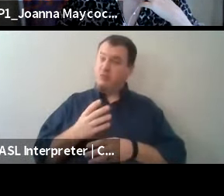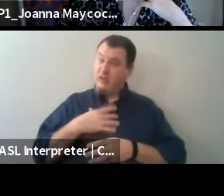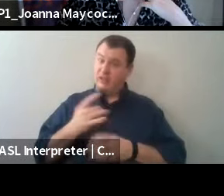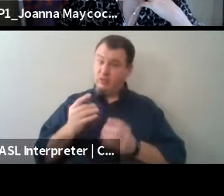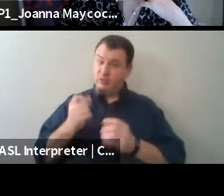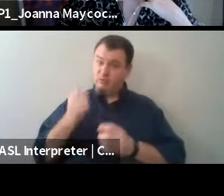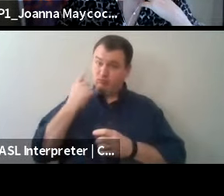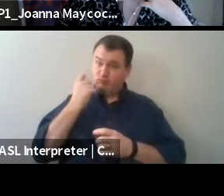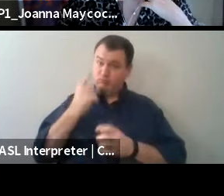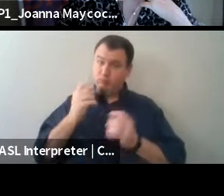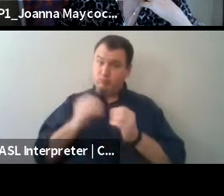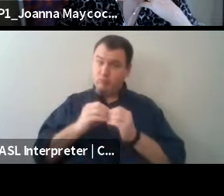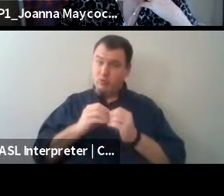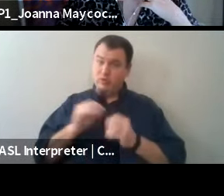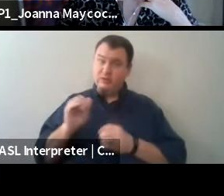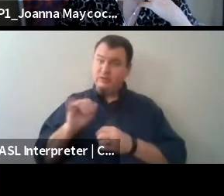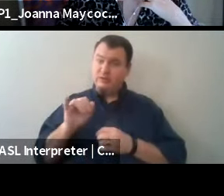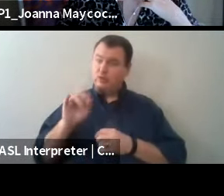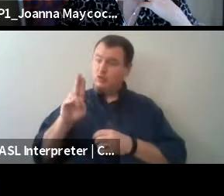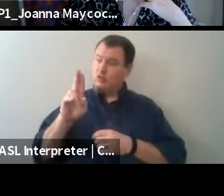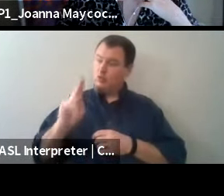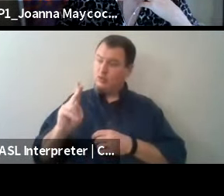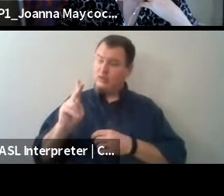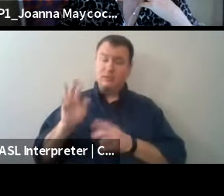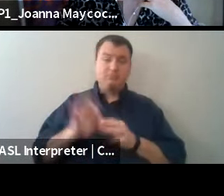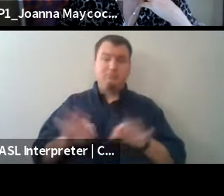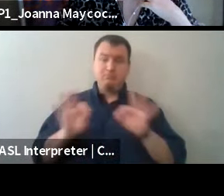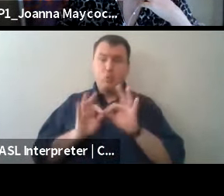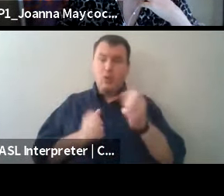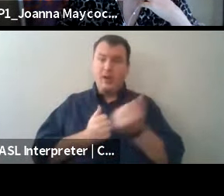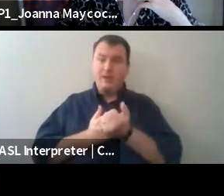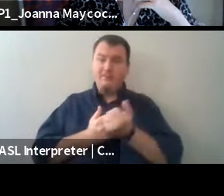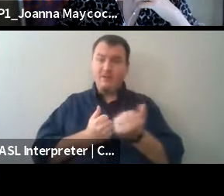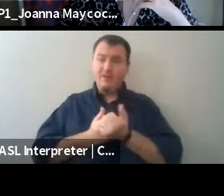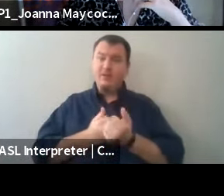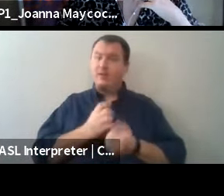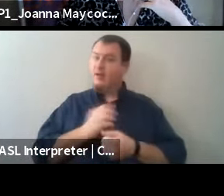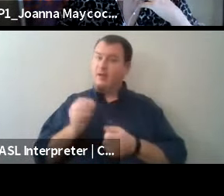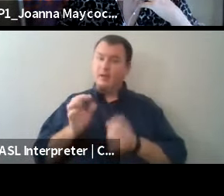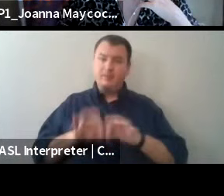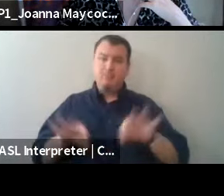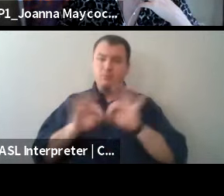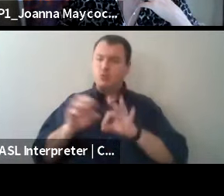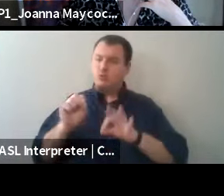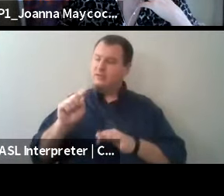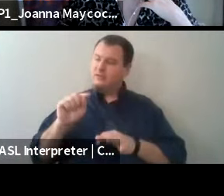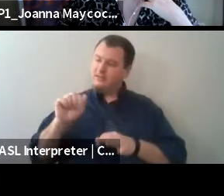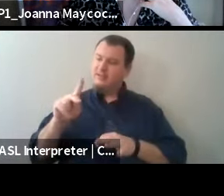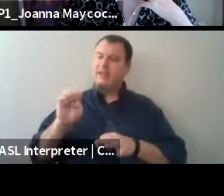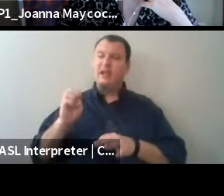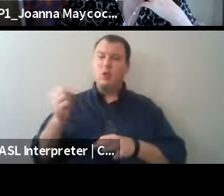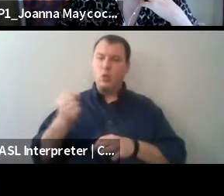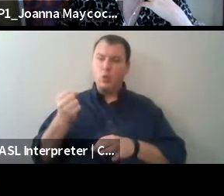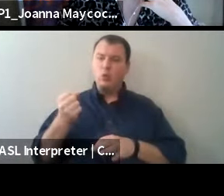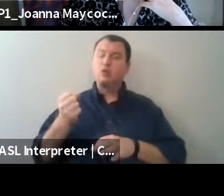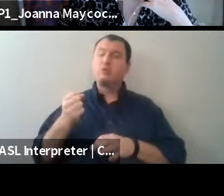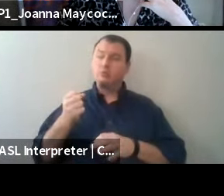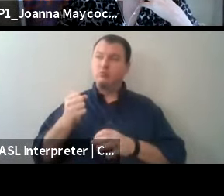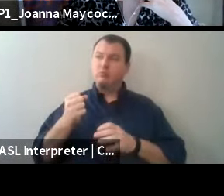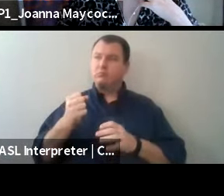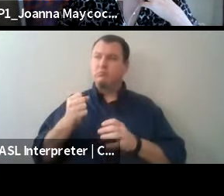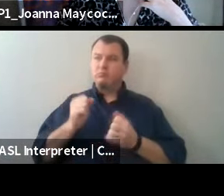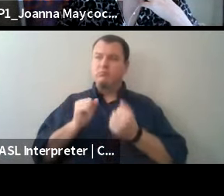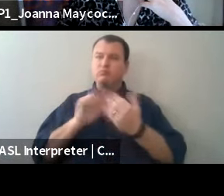understand, as the UK, such an important advocate, an important stakeholder in the prevention and response to